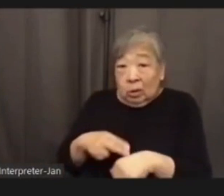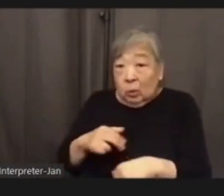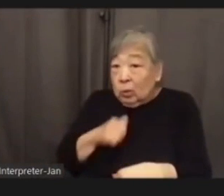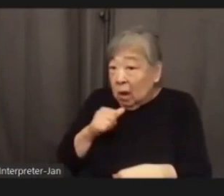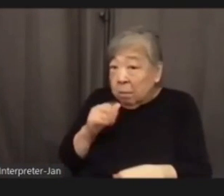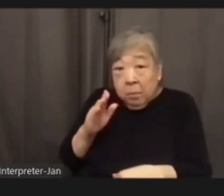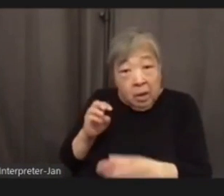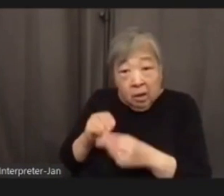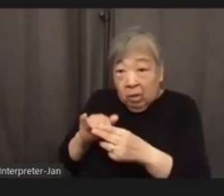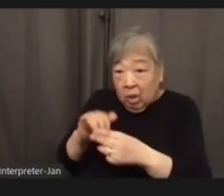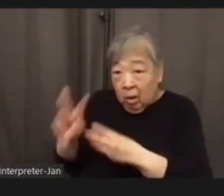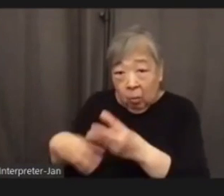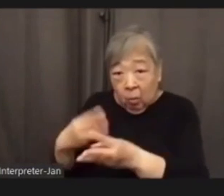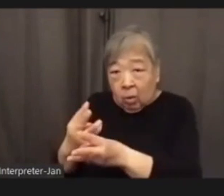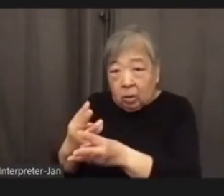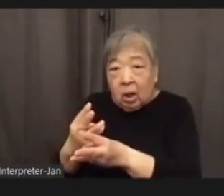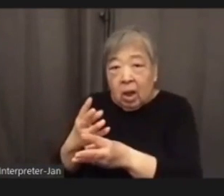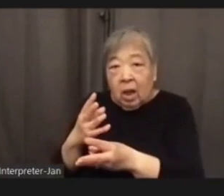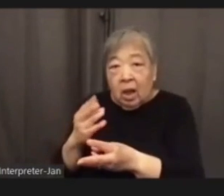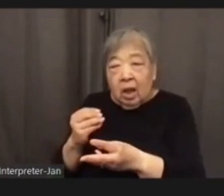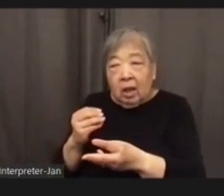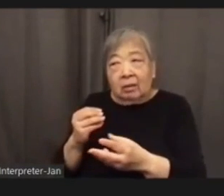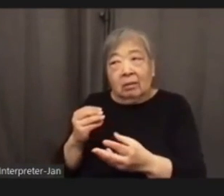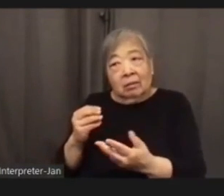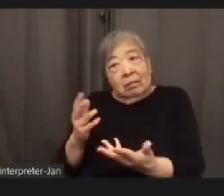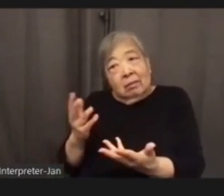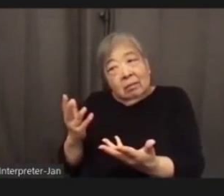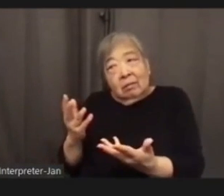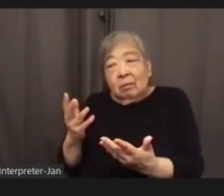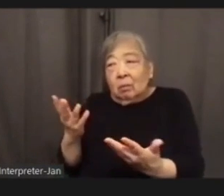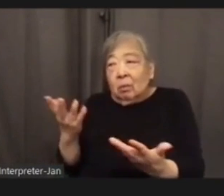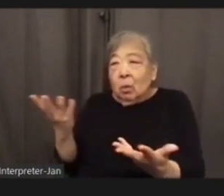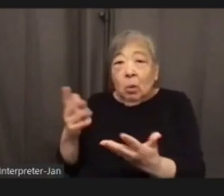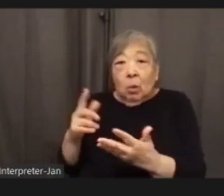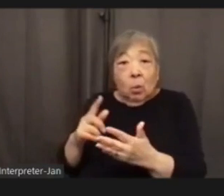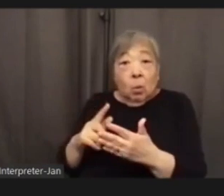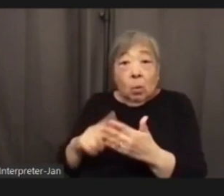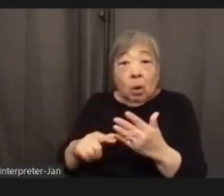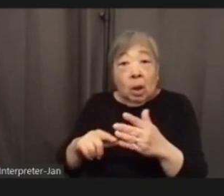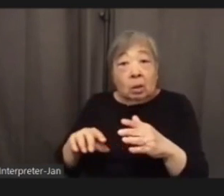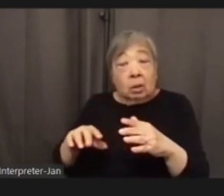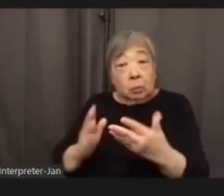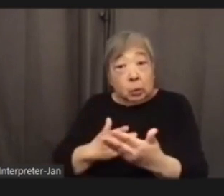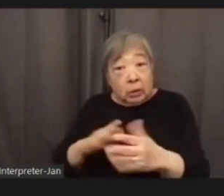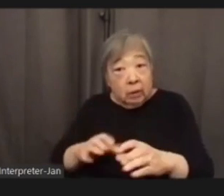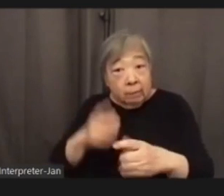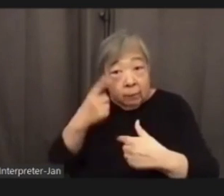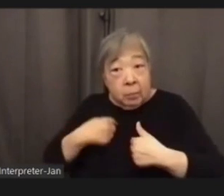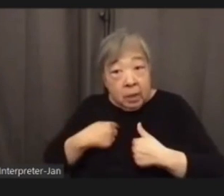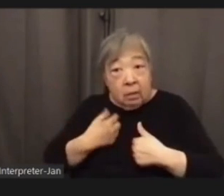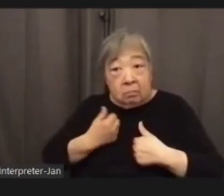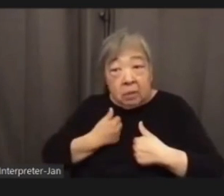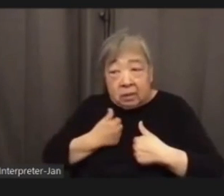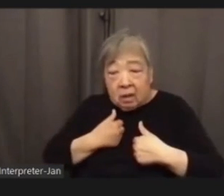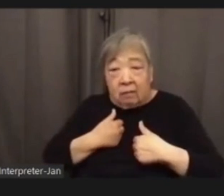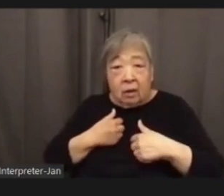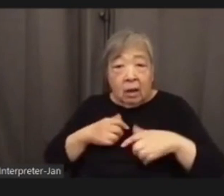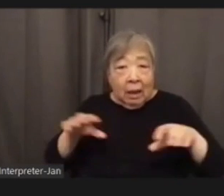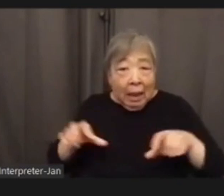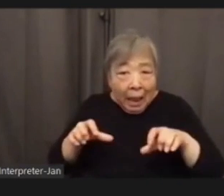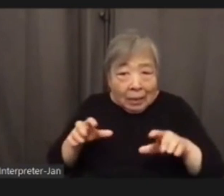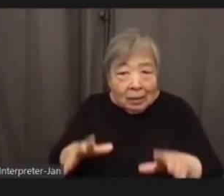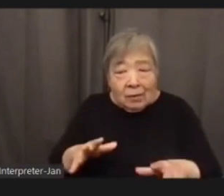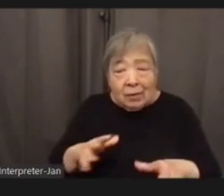of, what music has done for me as an activist and a music